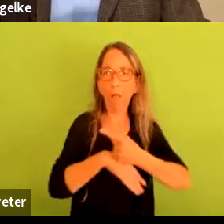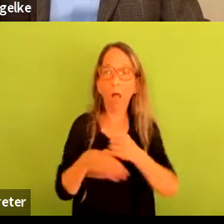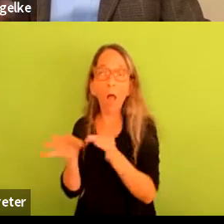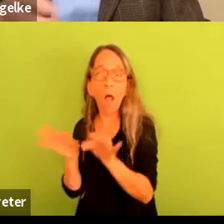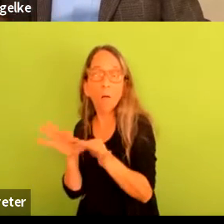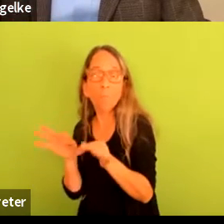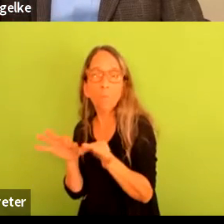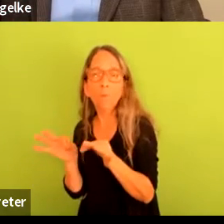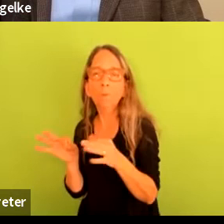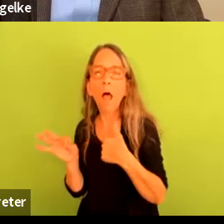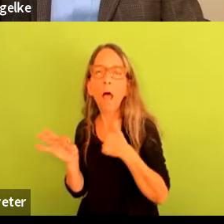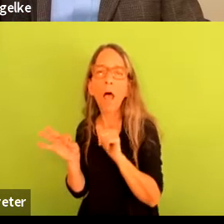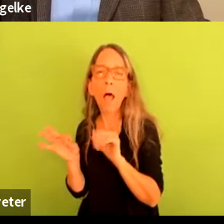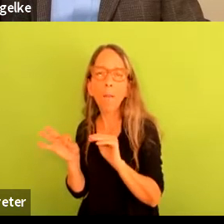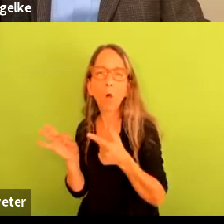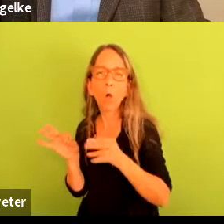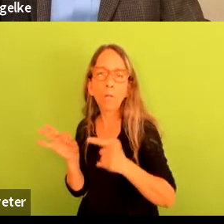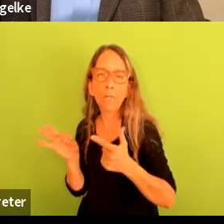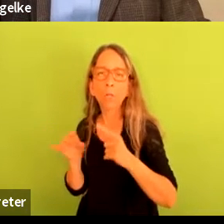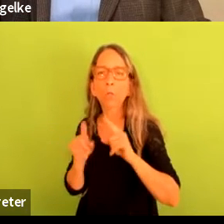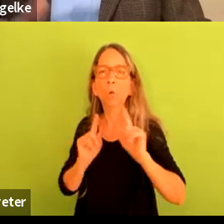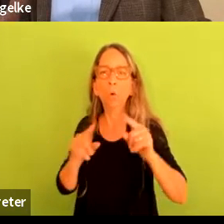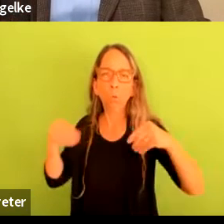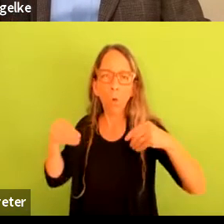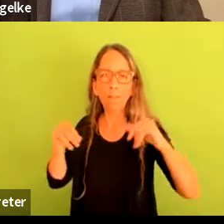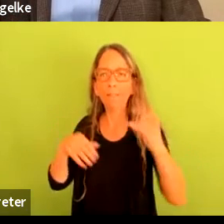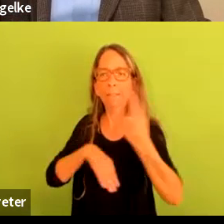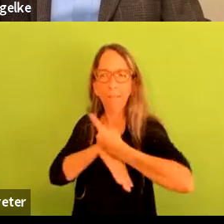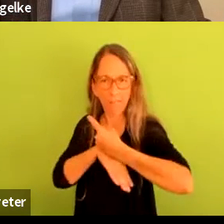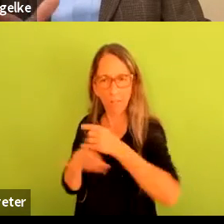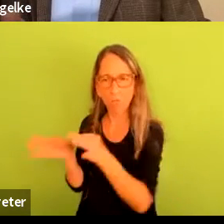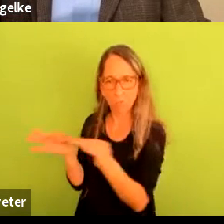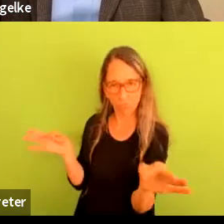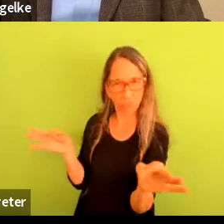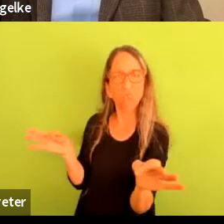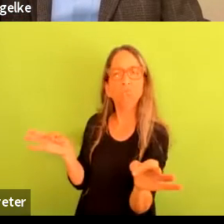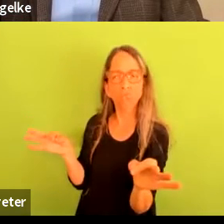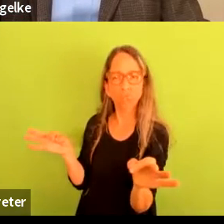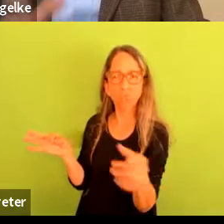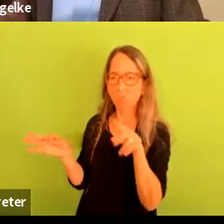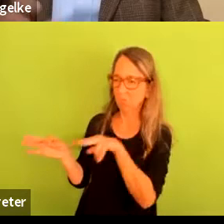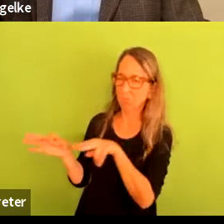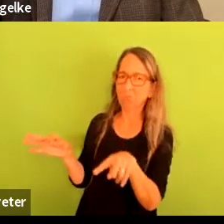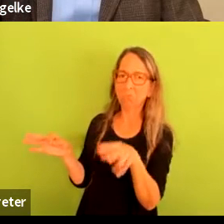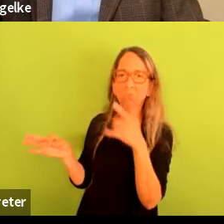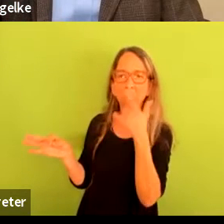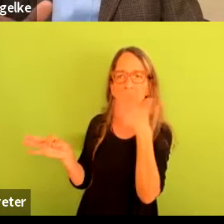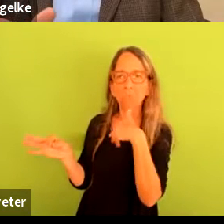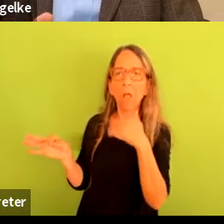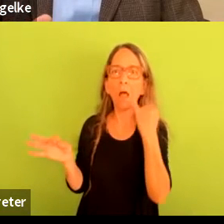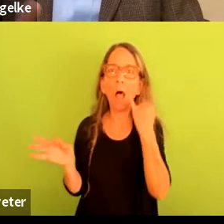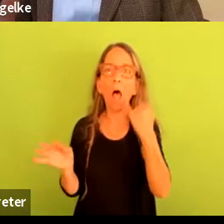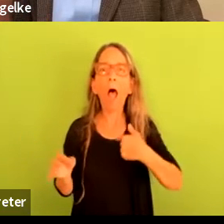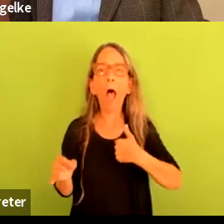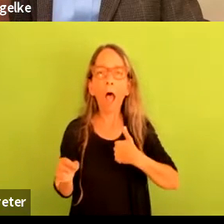you're likely to read right over that and have no problem. However, if I say, I'm going to go to the store today and the captions come out, I'm